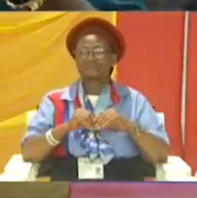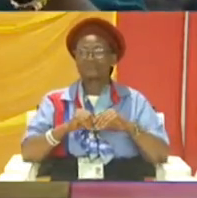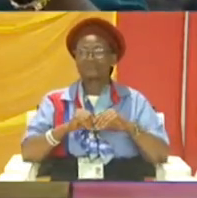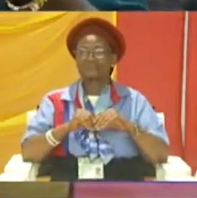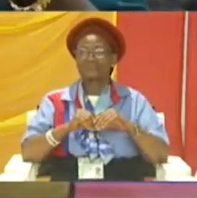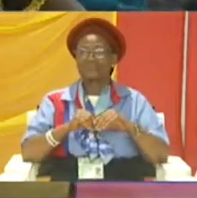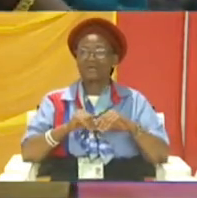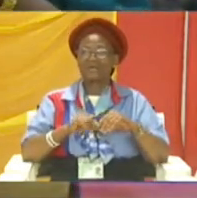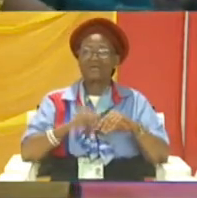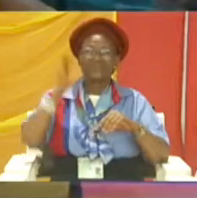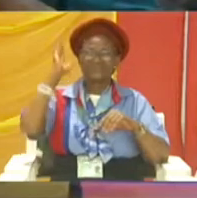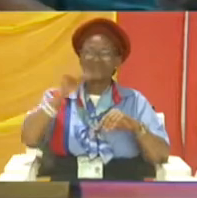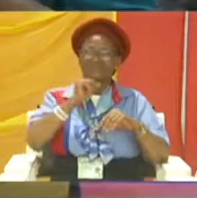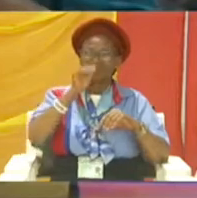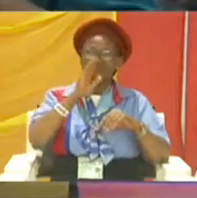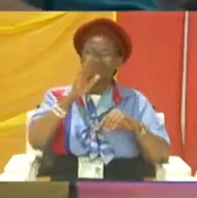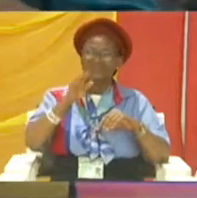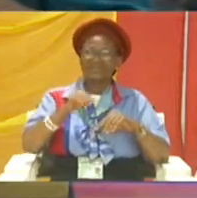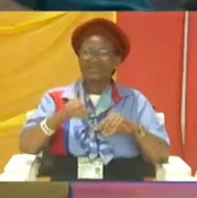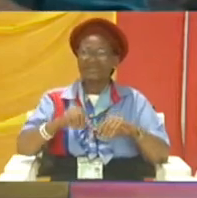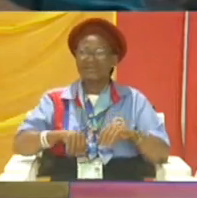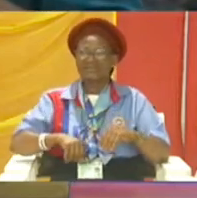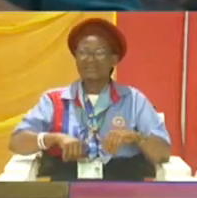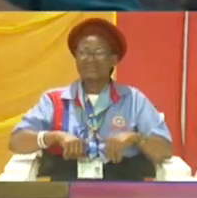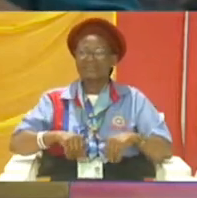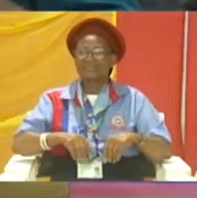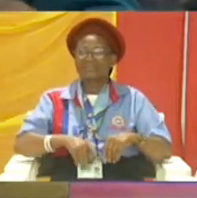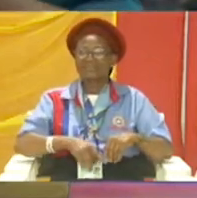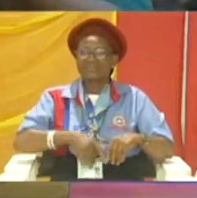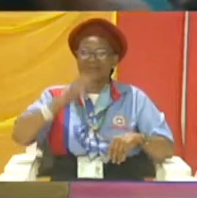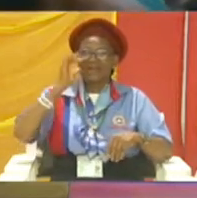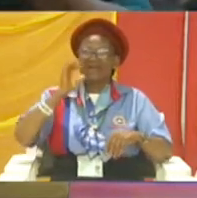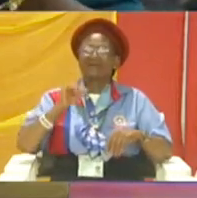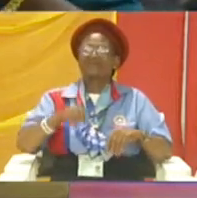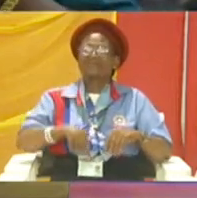won't be proud anymore.